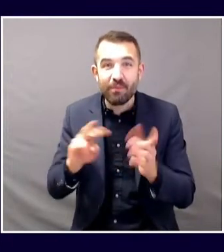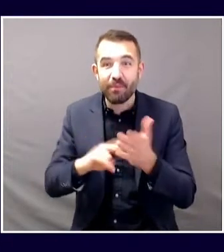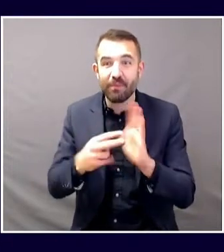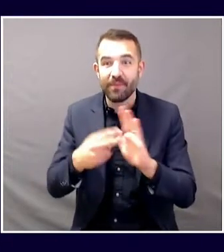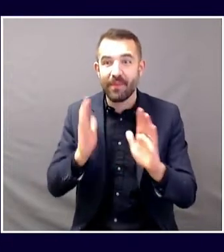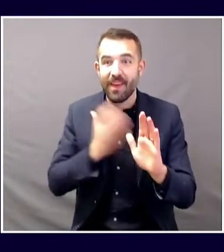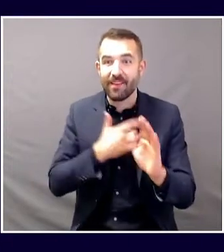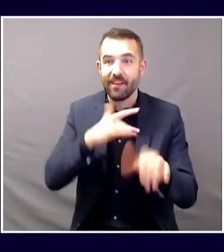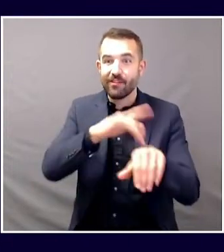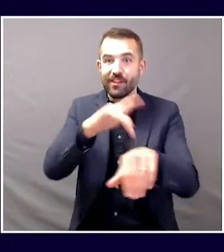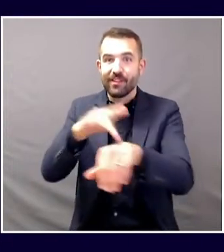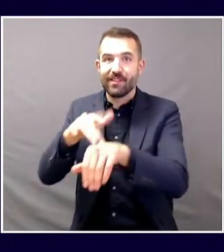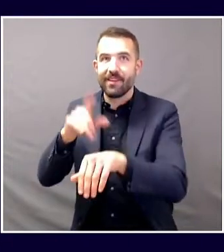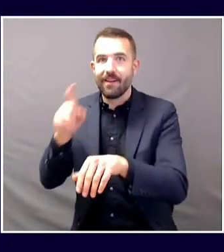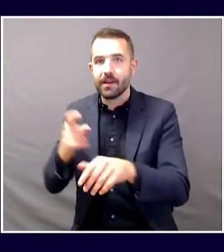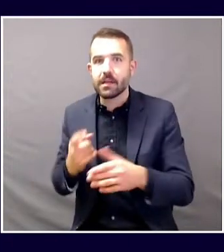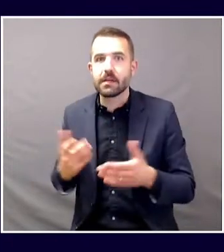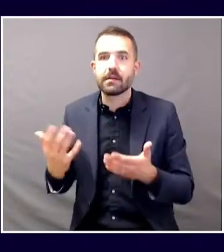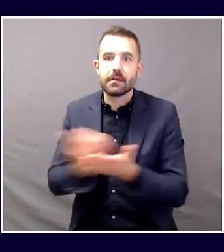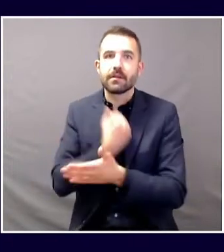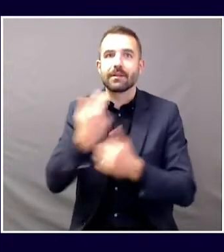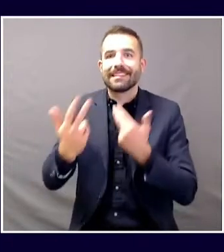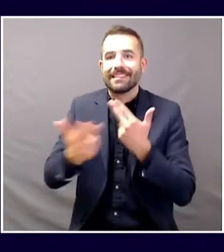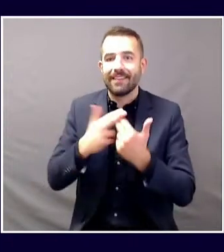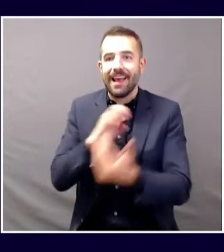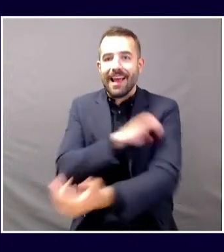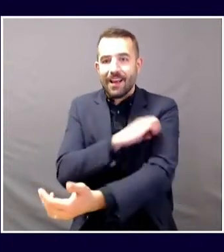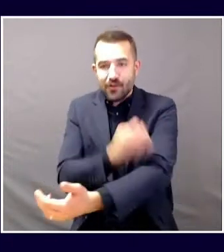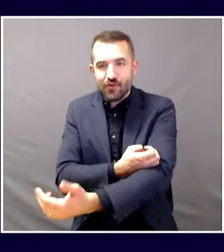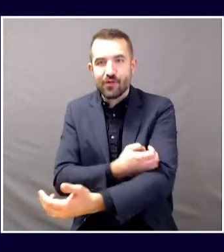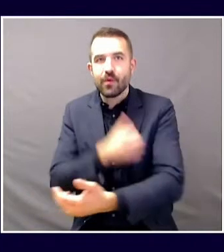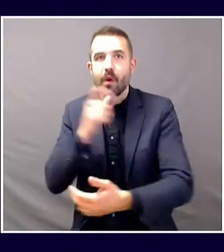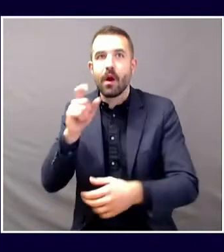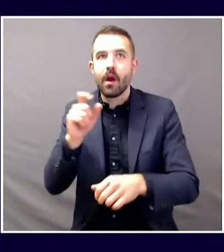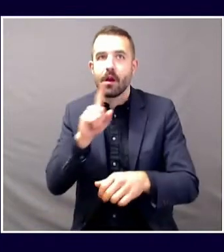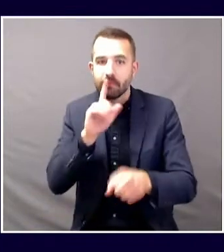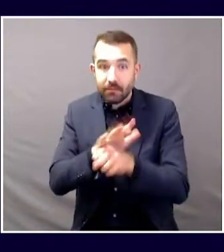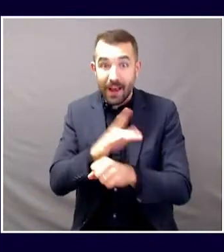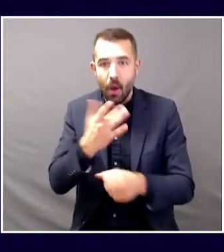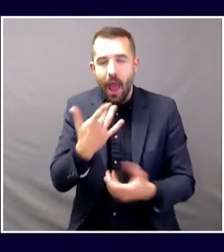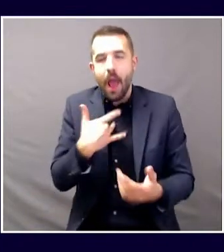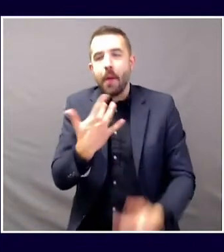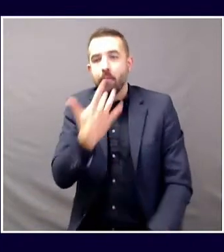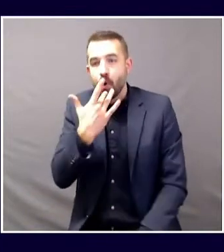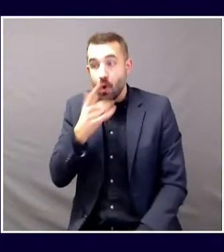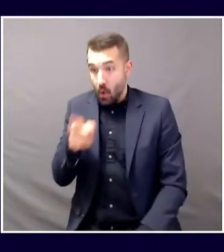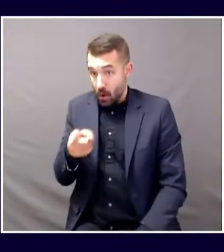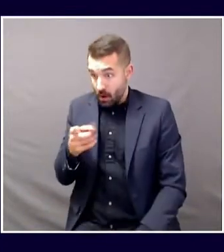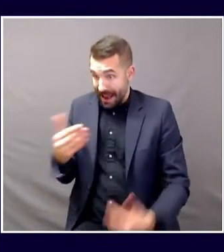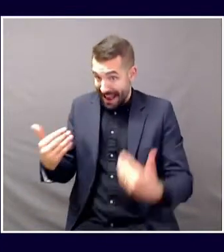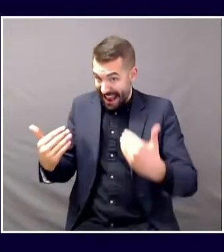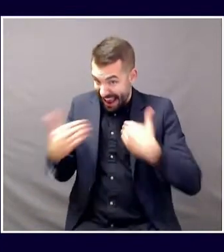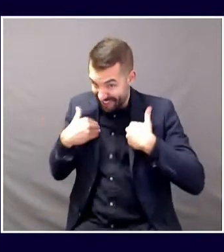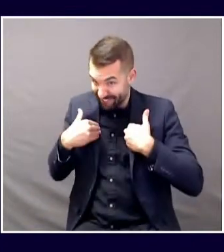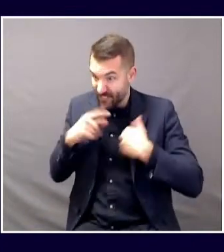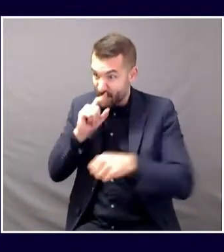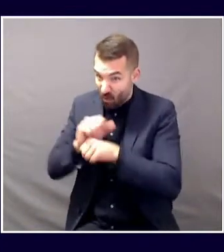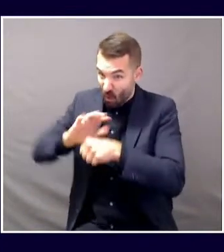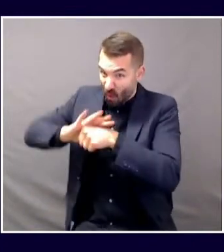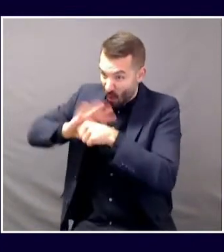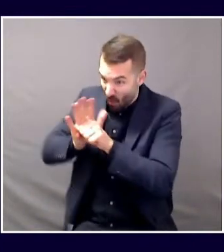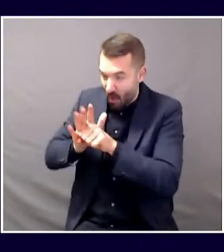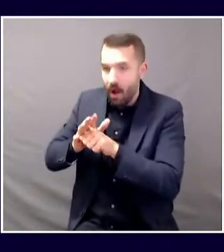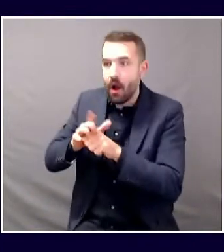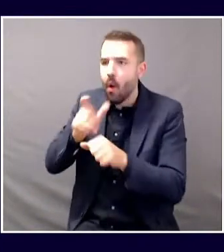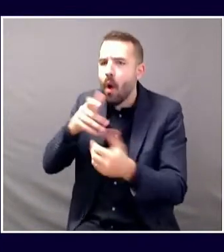confirmed cases so we can really be vetting where they are getting it from and figuring out those questions like school transmission that I